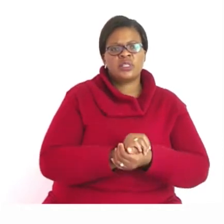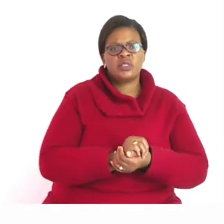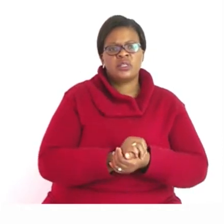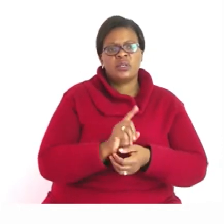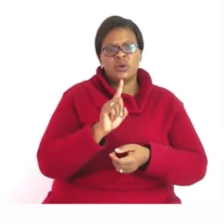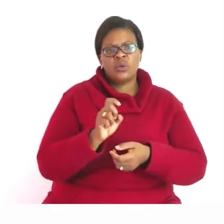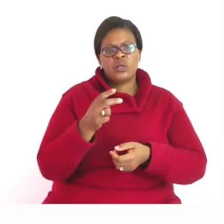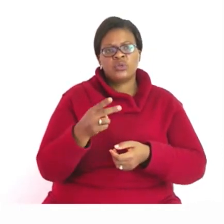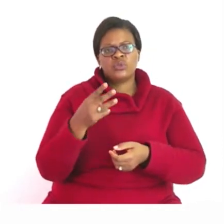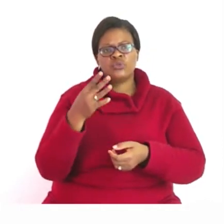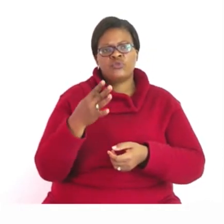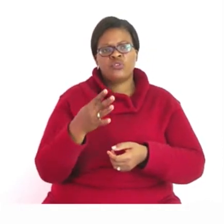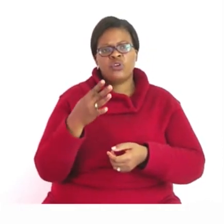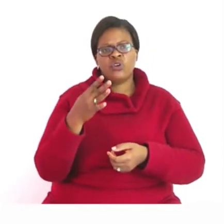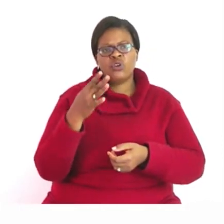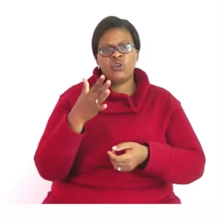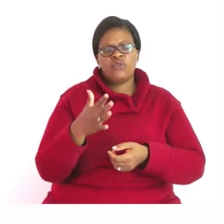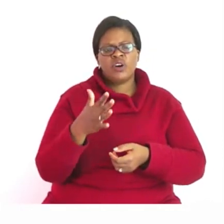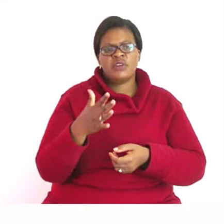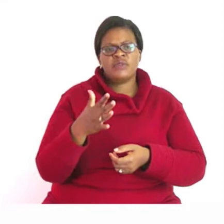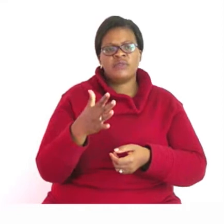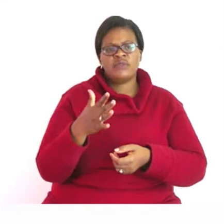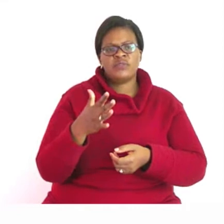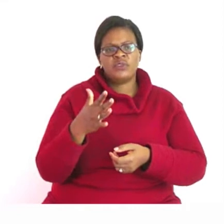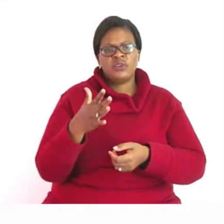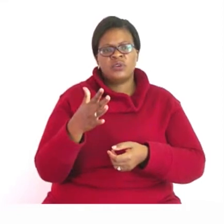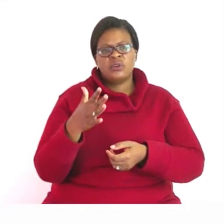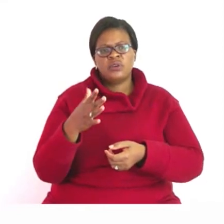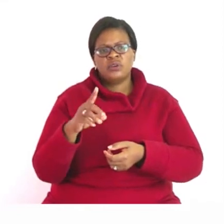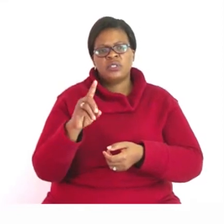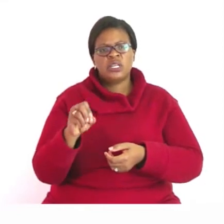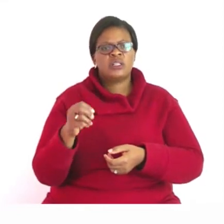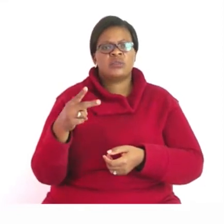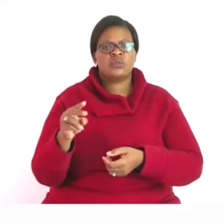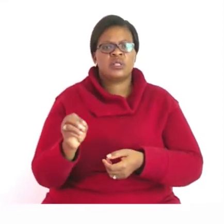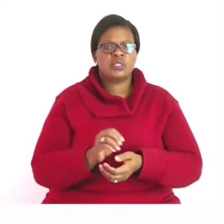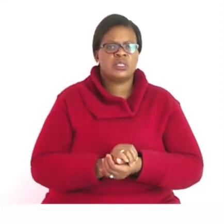1, 2, 4, 5, 10, and 20. And those numbers,